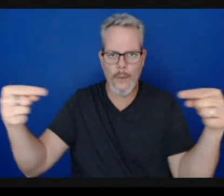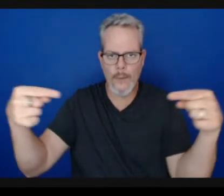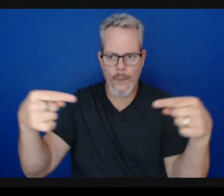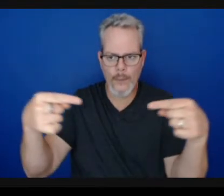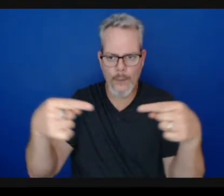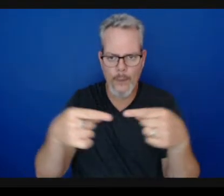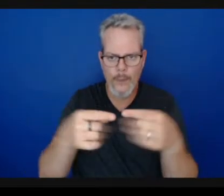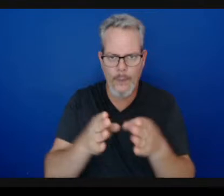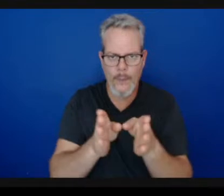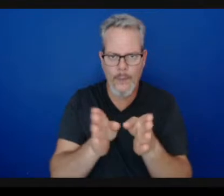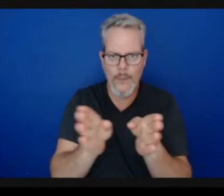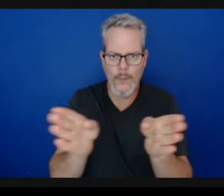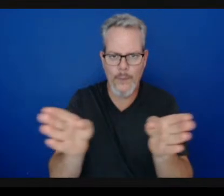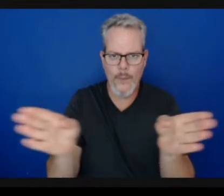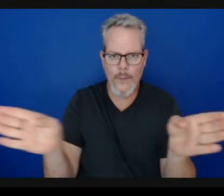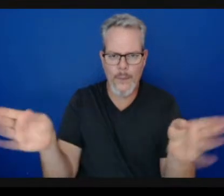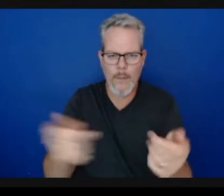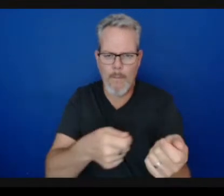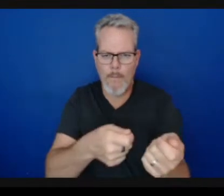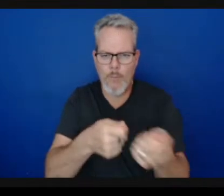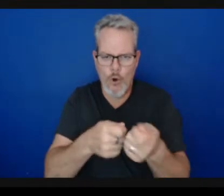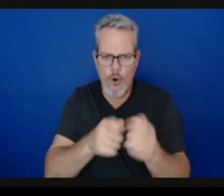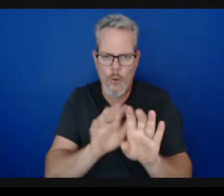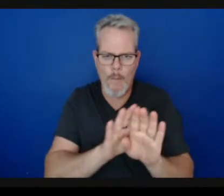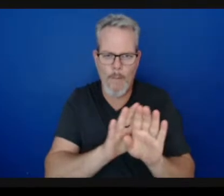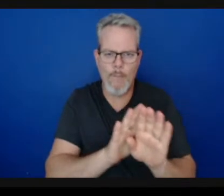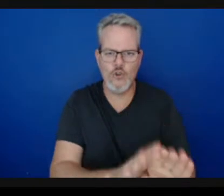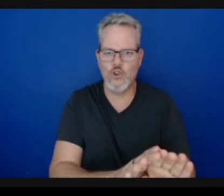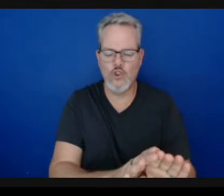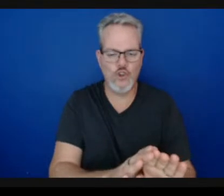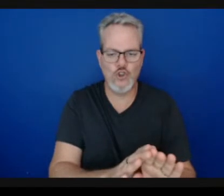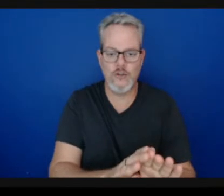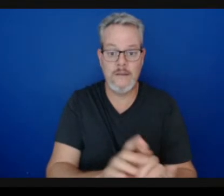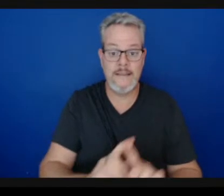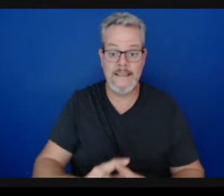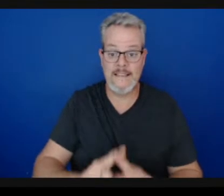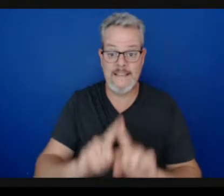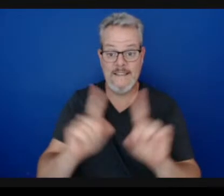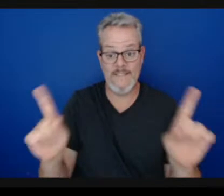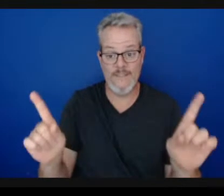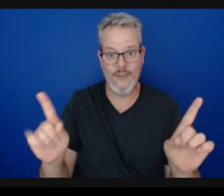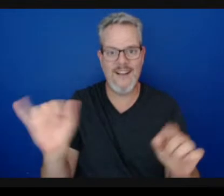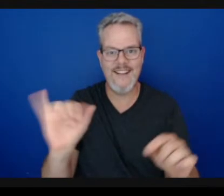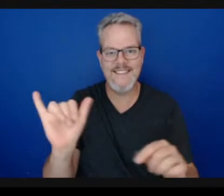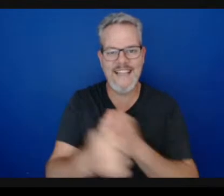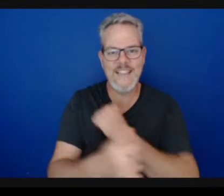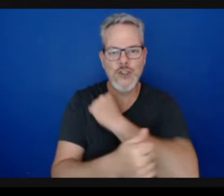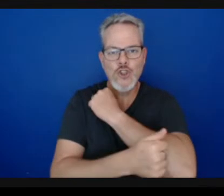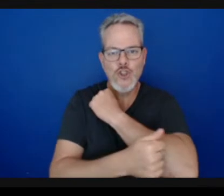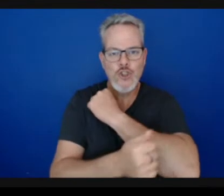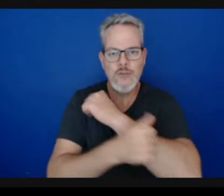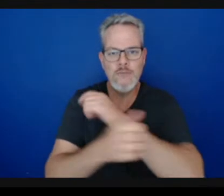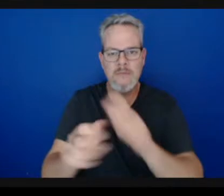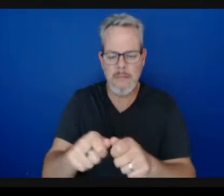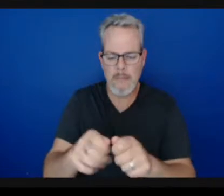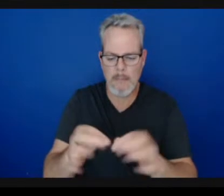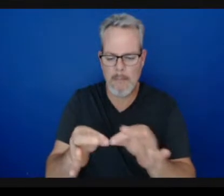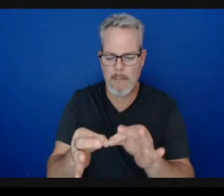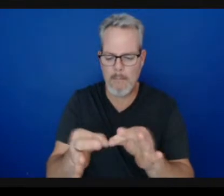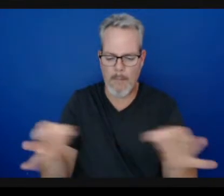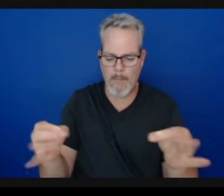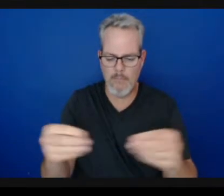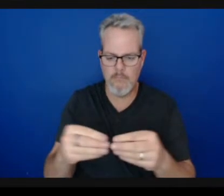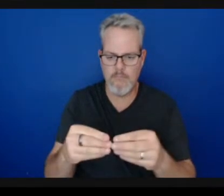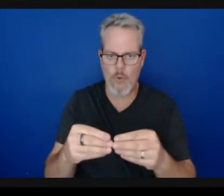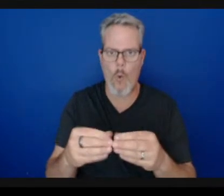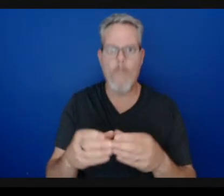pulled downwards. So not that different from opening a bag of chips by pulling on the sides. As you're